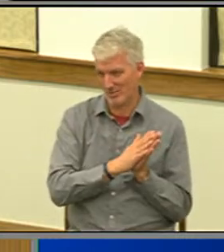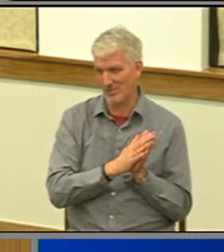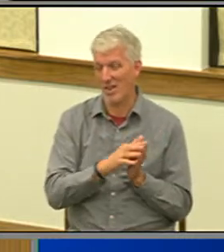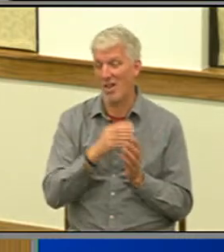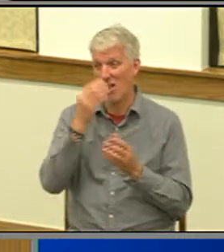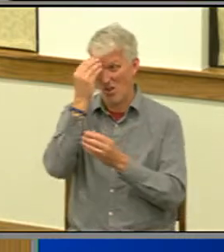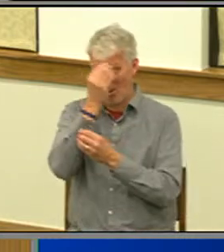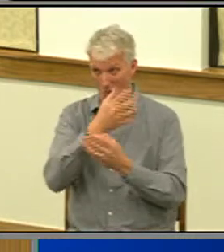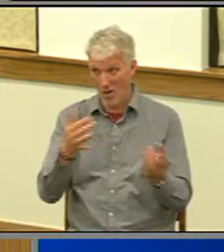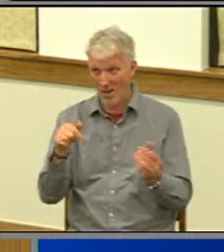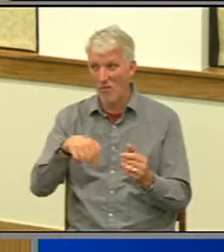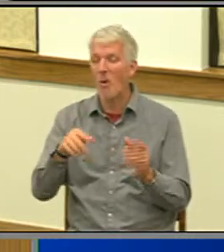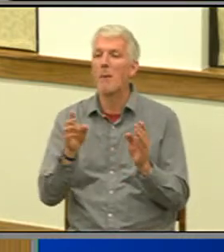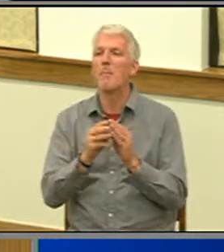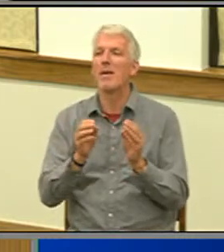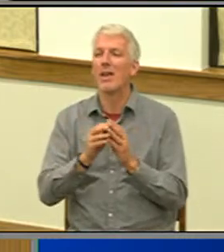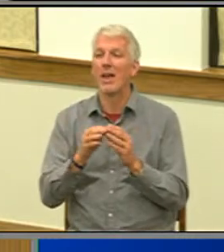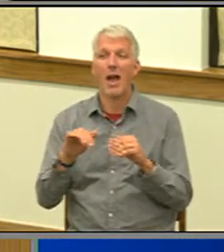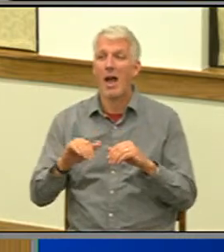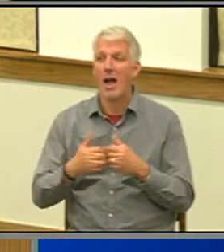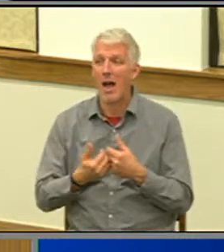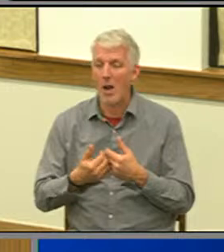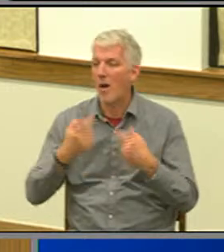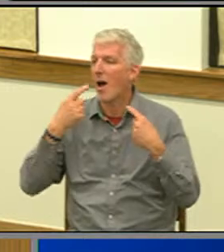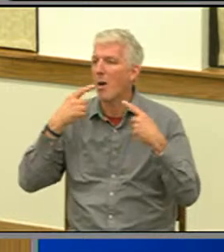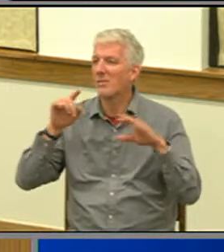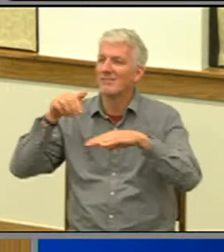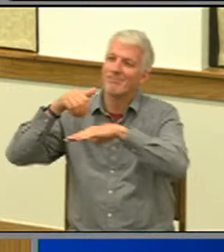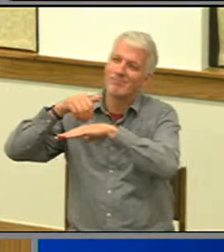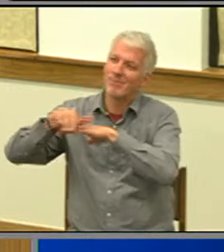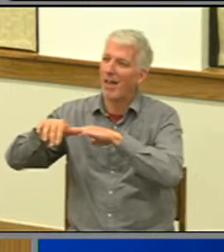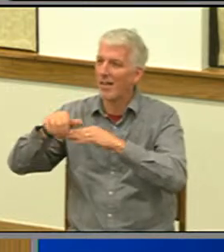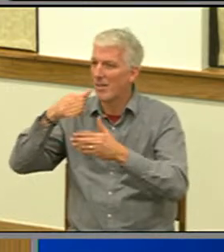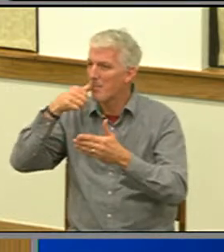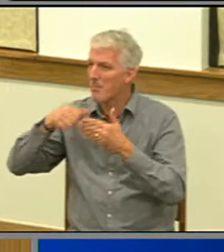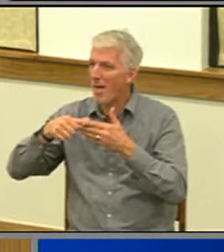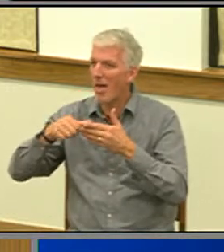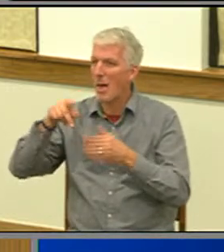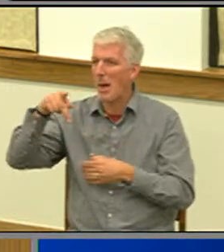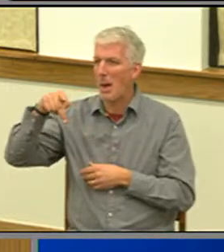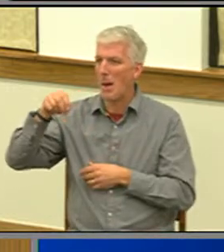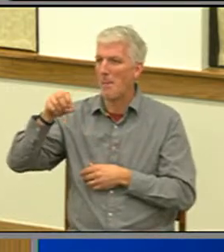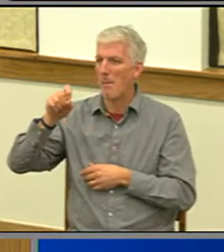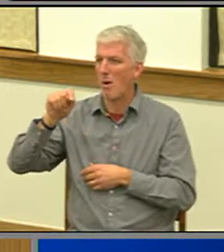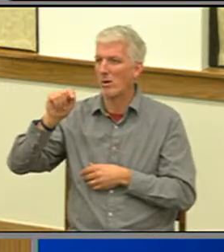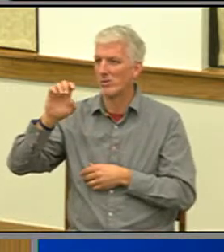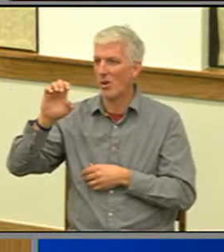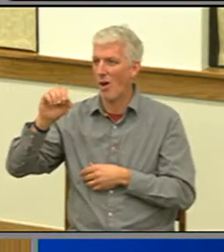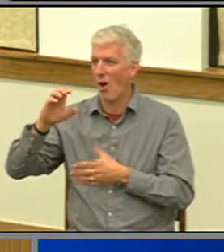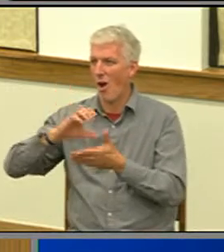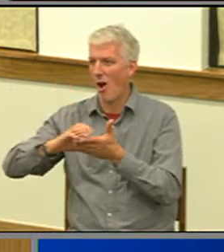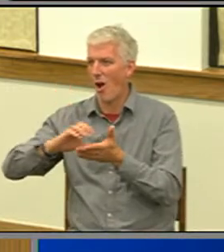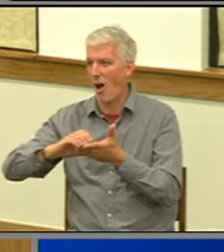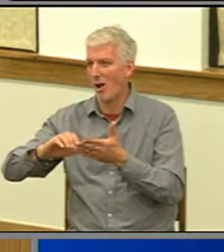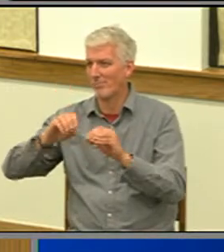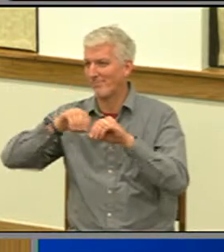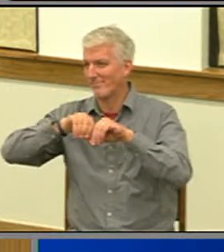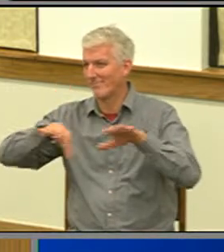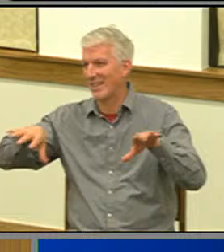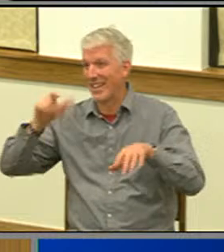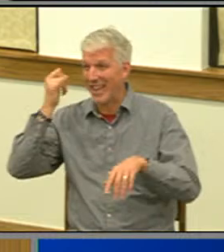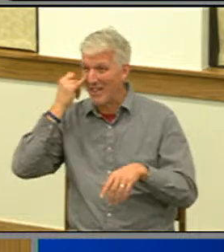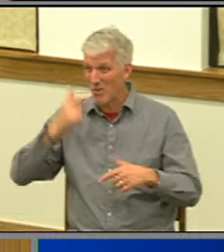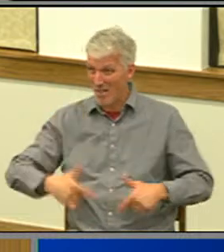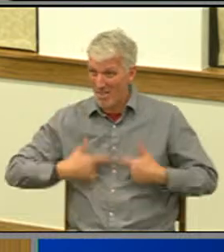Notification of this meeting was accomplished by the use of postcards, which were mailed to property owners located within 500 feet of